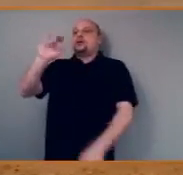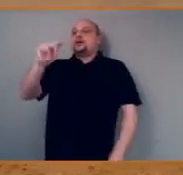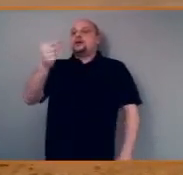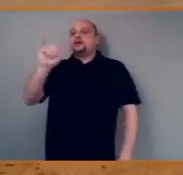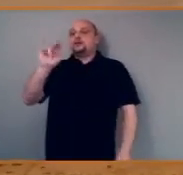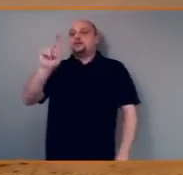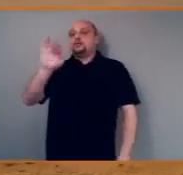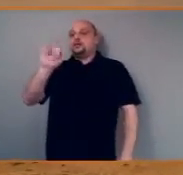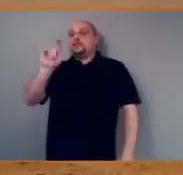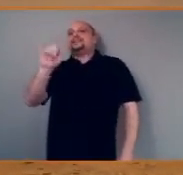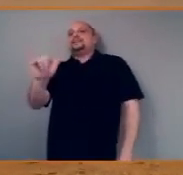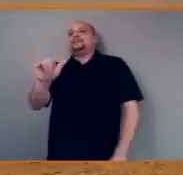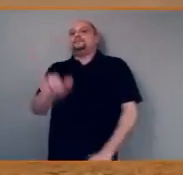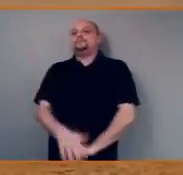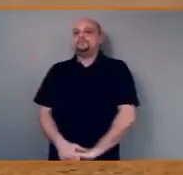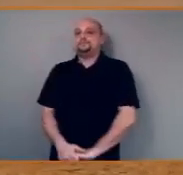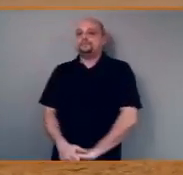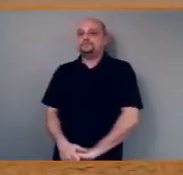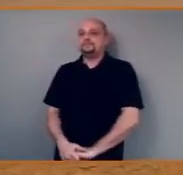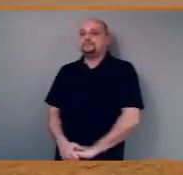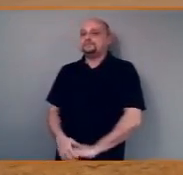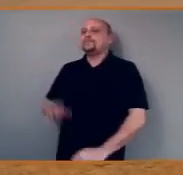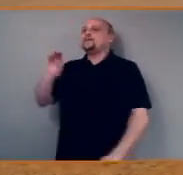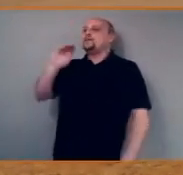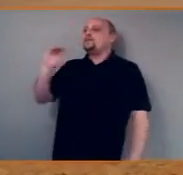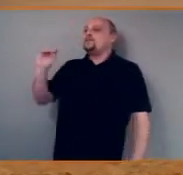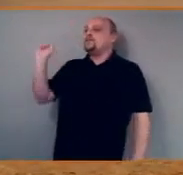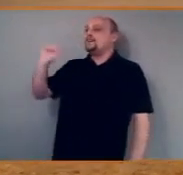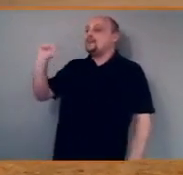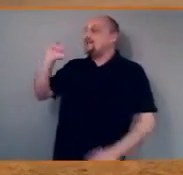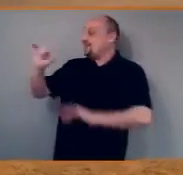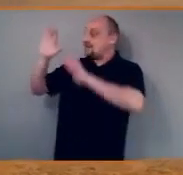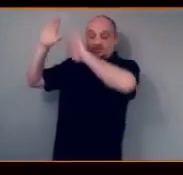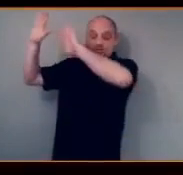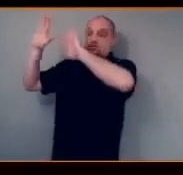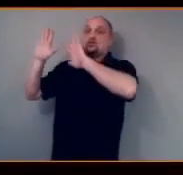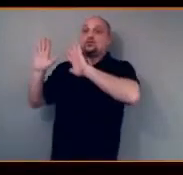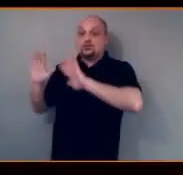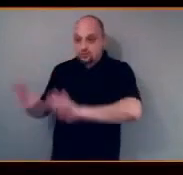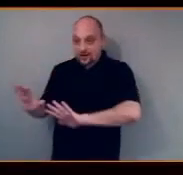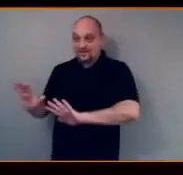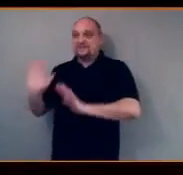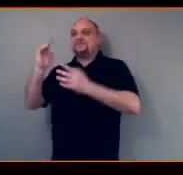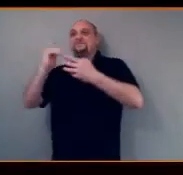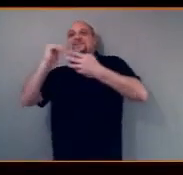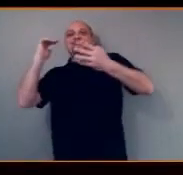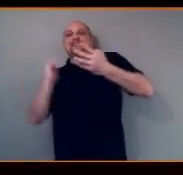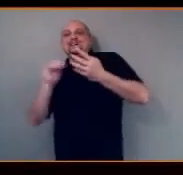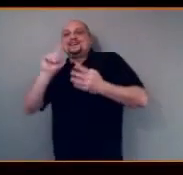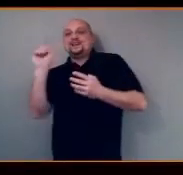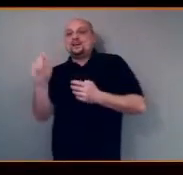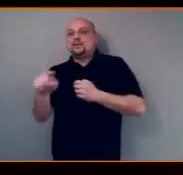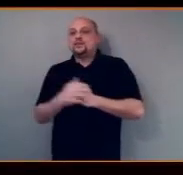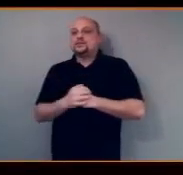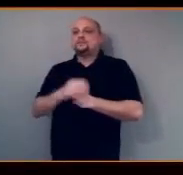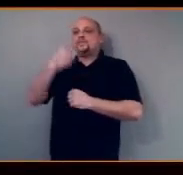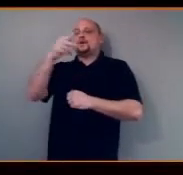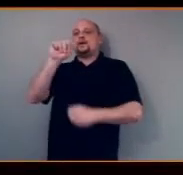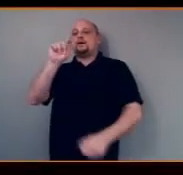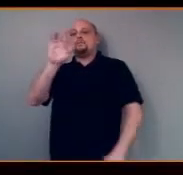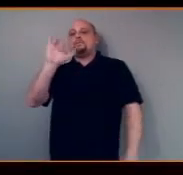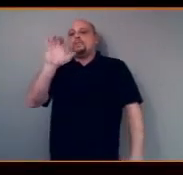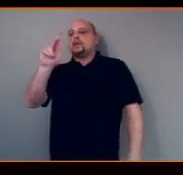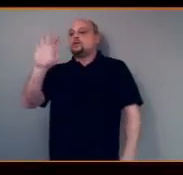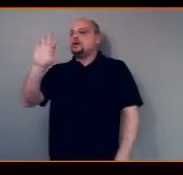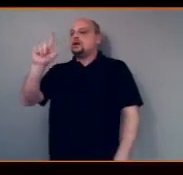That's awesome. Yeah, so that's incredible. The next question is from Patrick Fleming on YouTube. He is